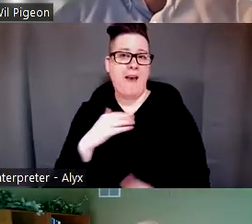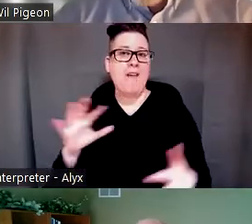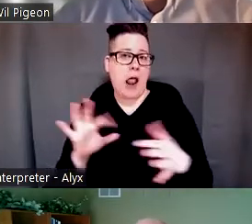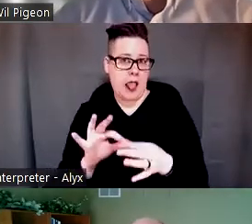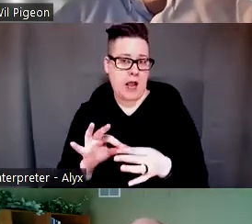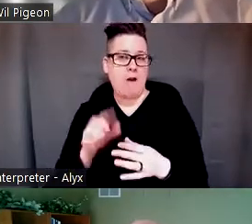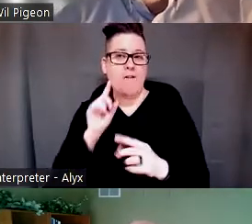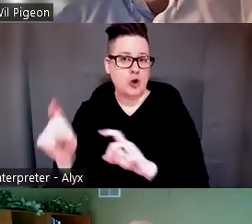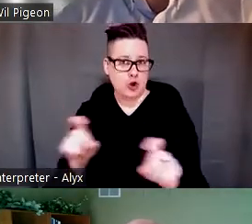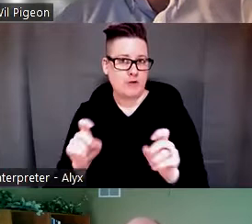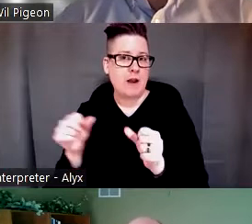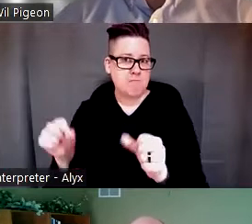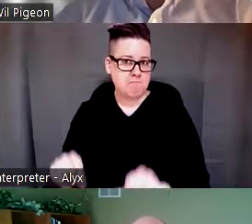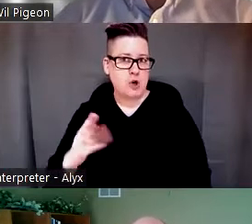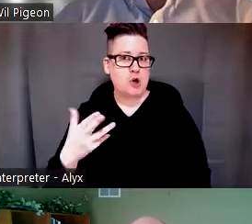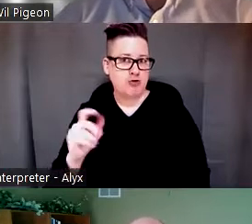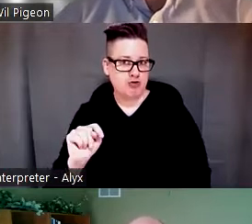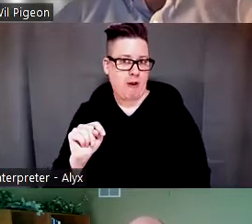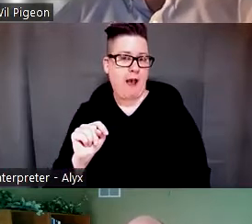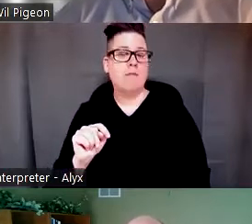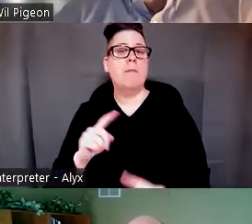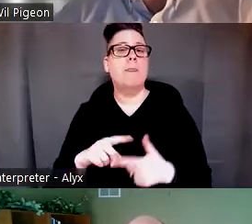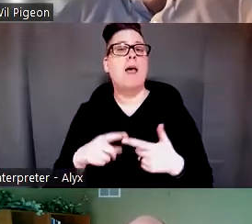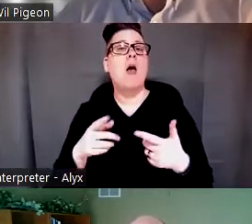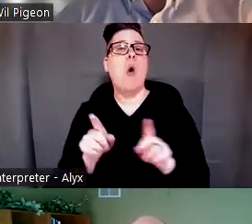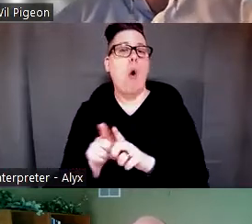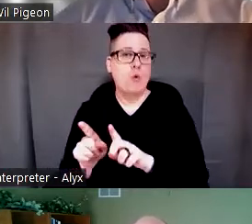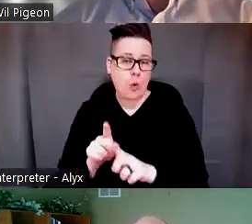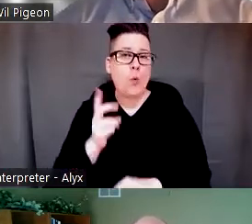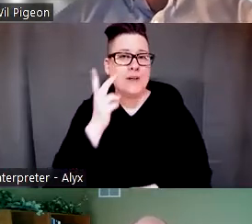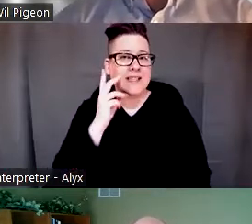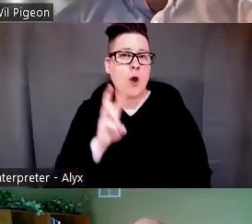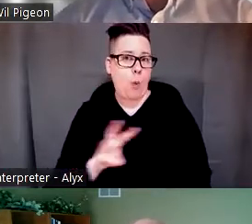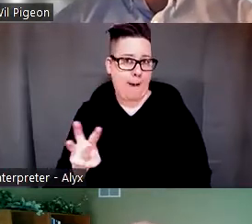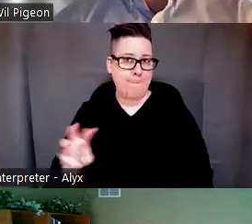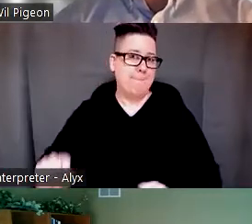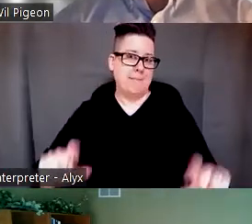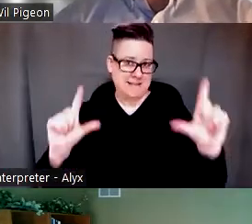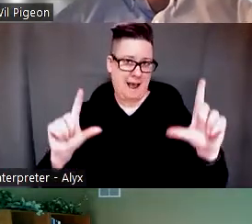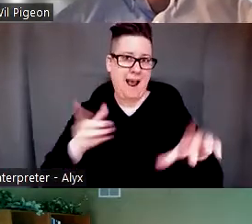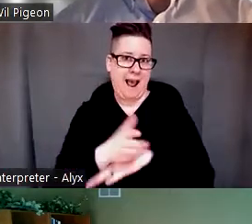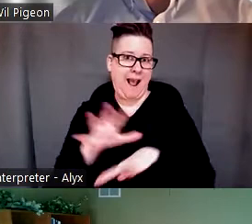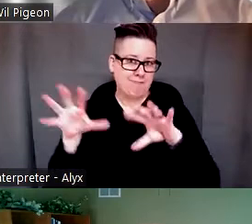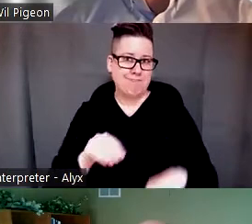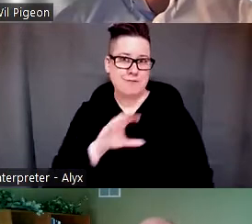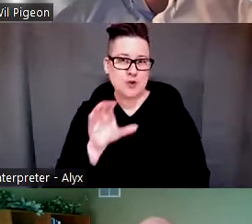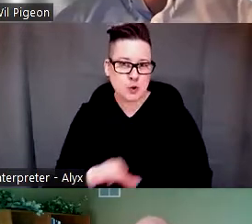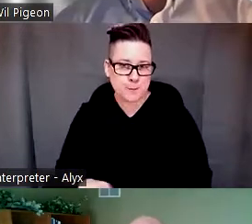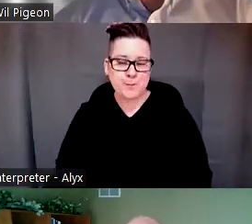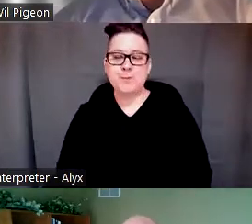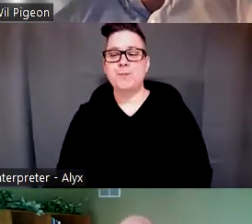in the chat at the end of the presentation. There's a web page with the survey link that will pop up when you leave the